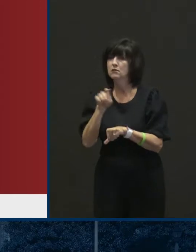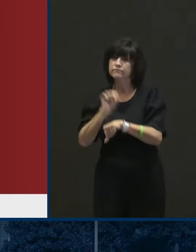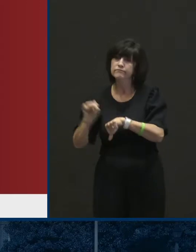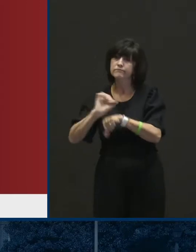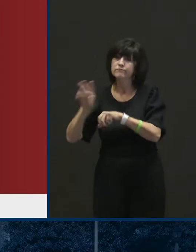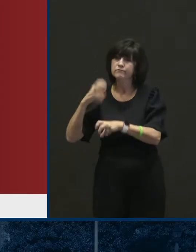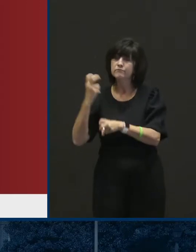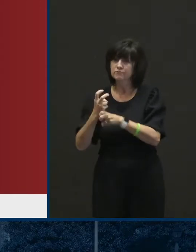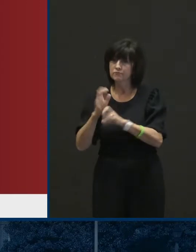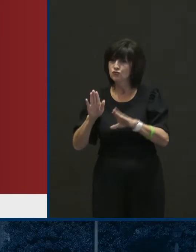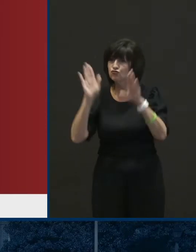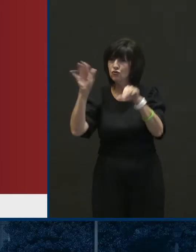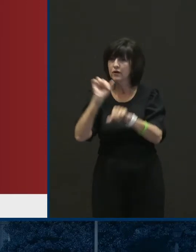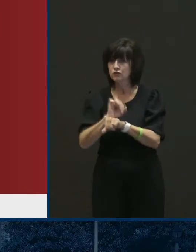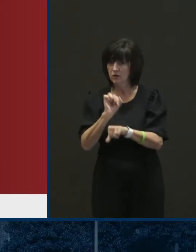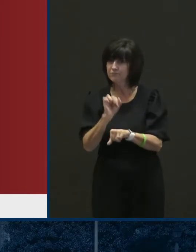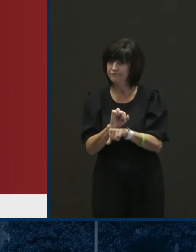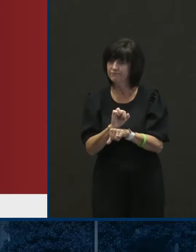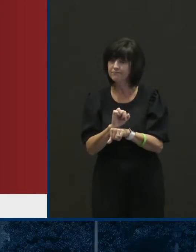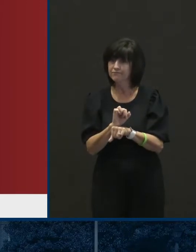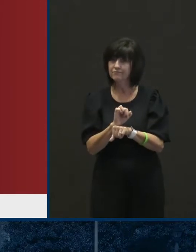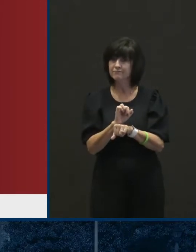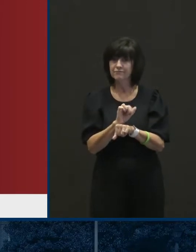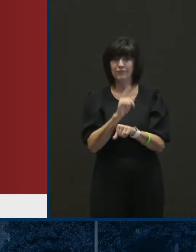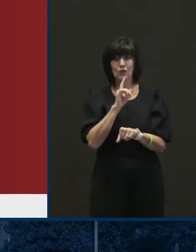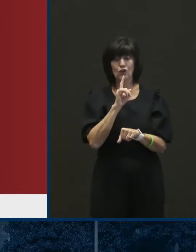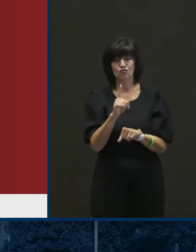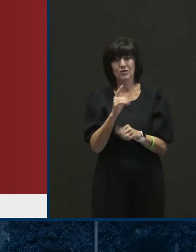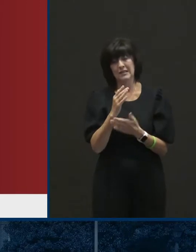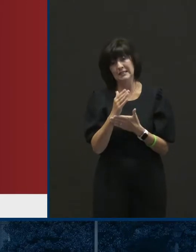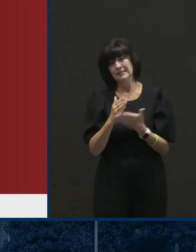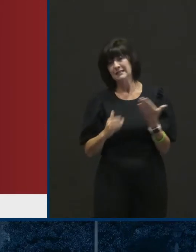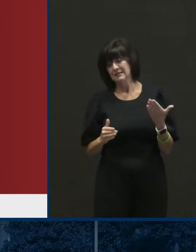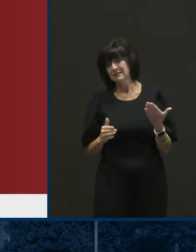operation is a model with really some significant